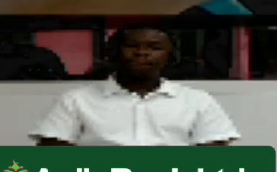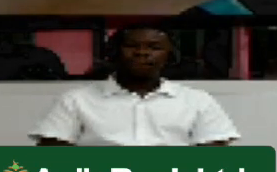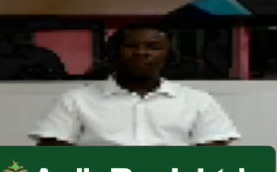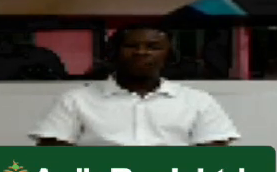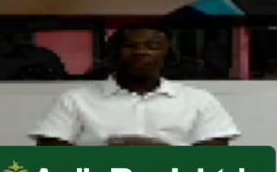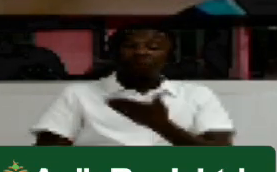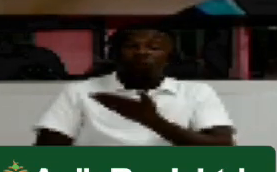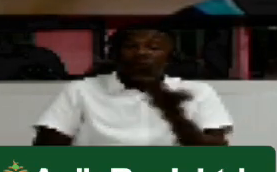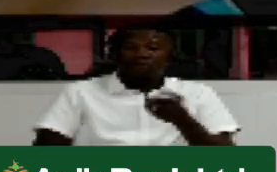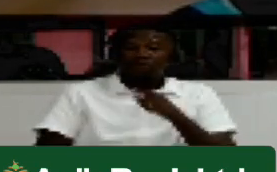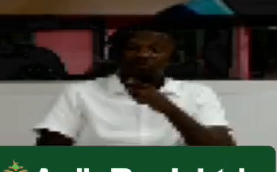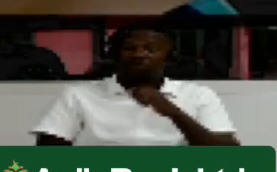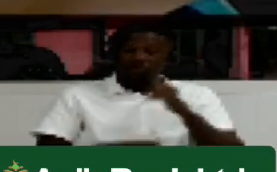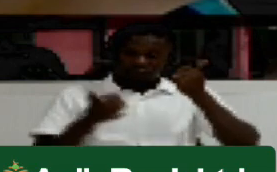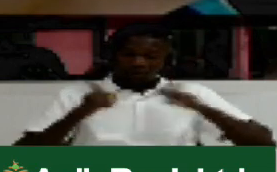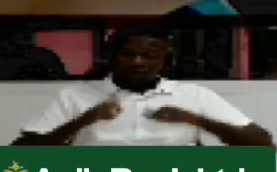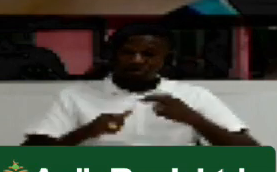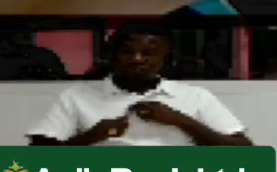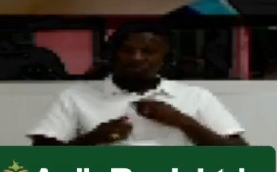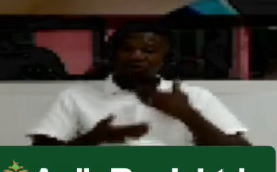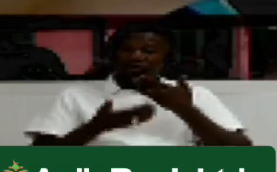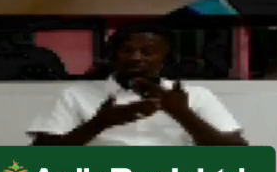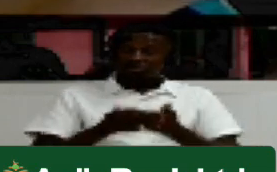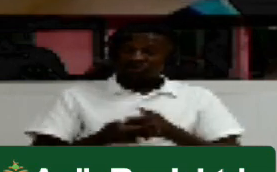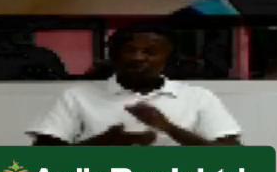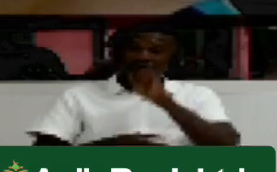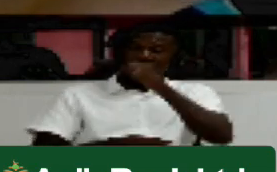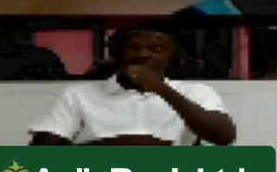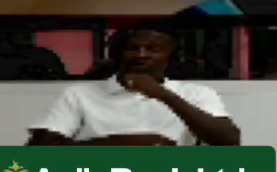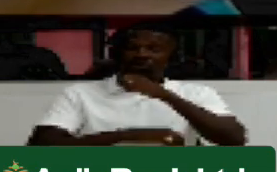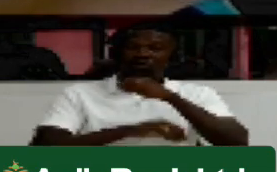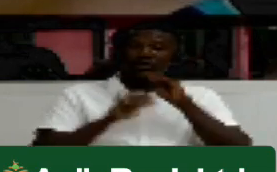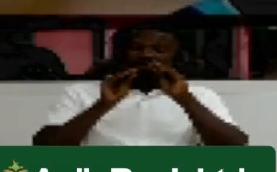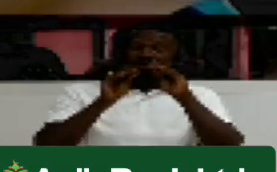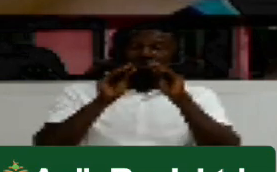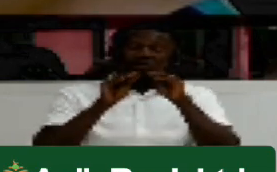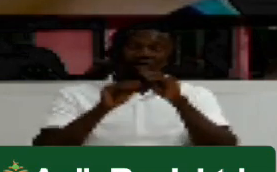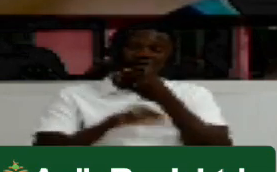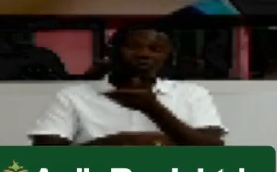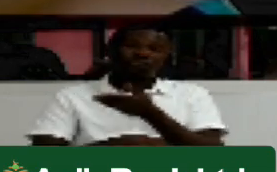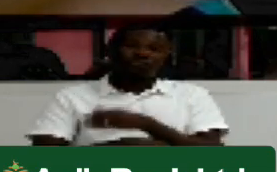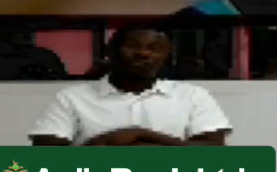And why have you not been able to complete your education?